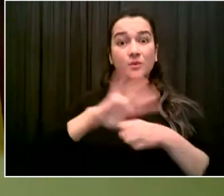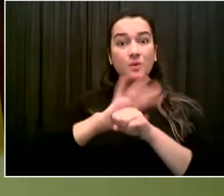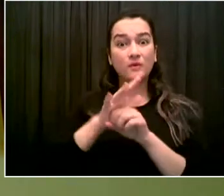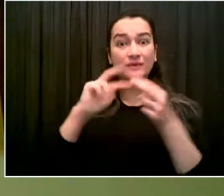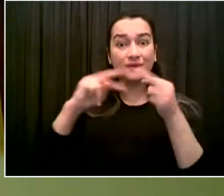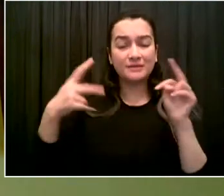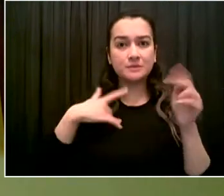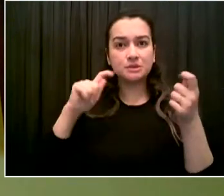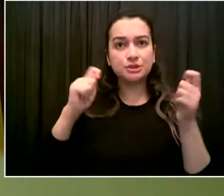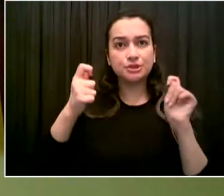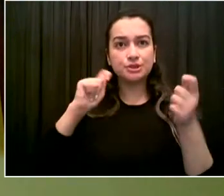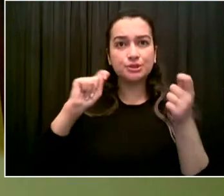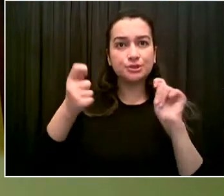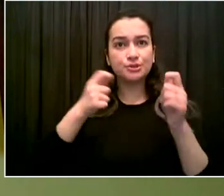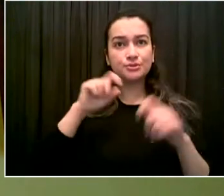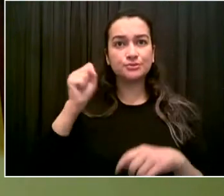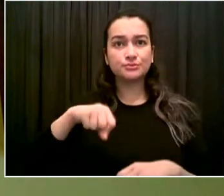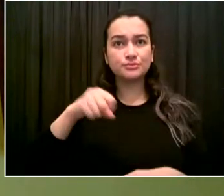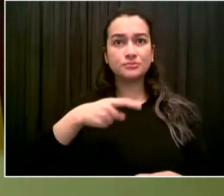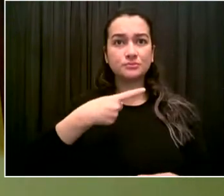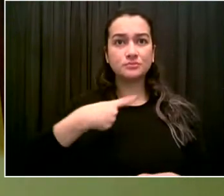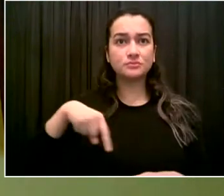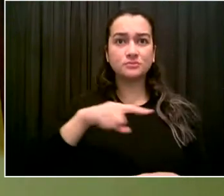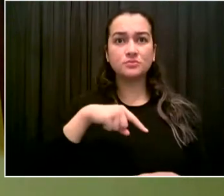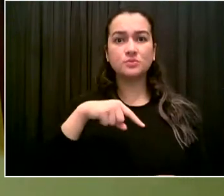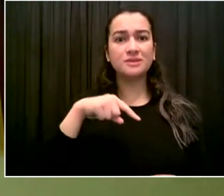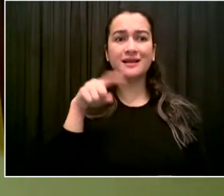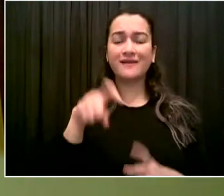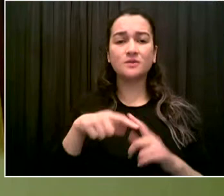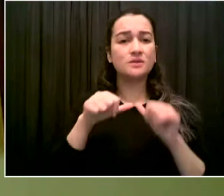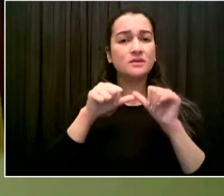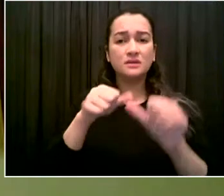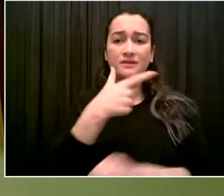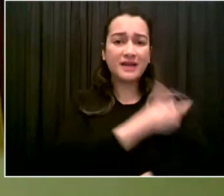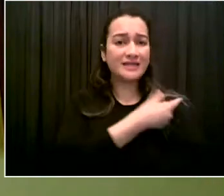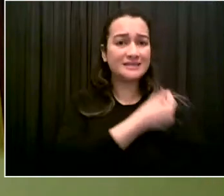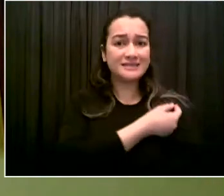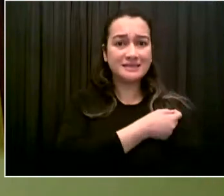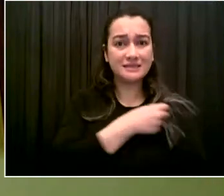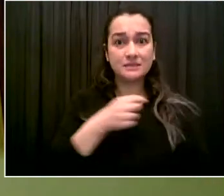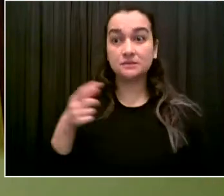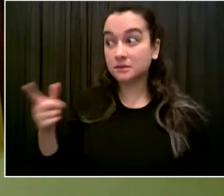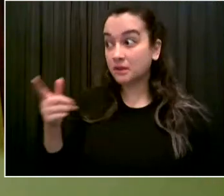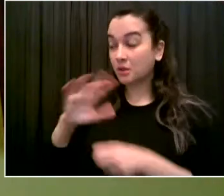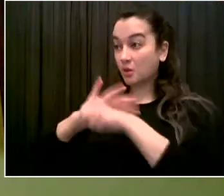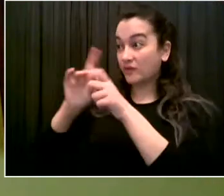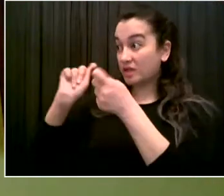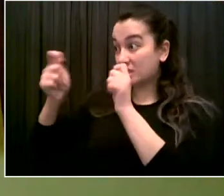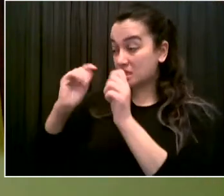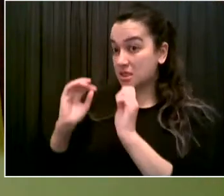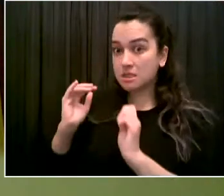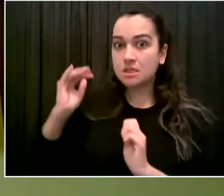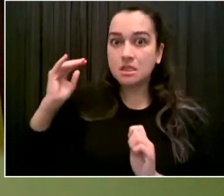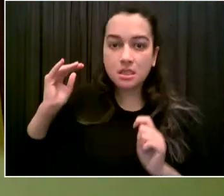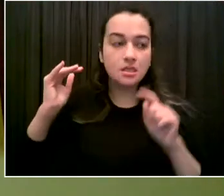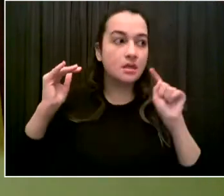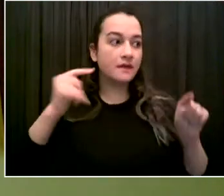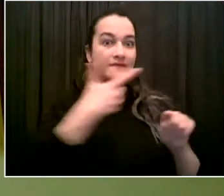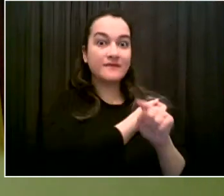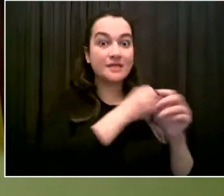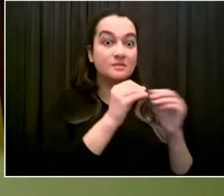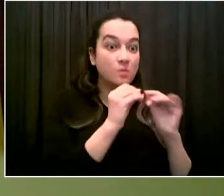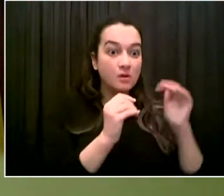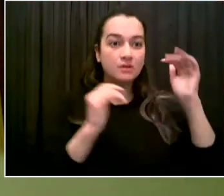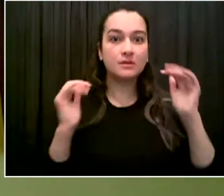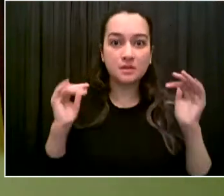more infectious over time, and in some situations become more dangerous to people. So that is a concern. Second, we've seen that concern